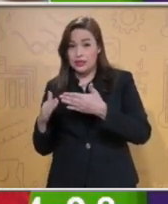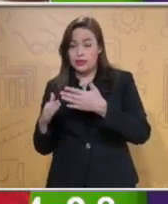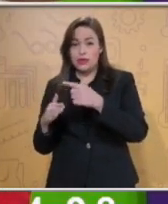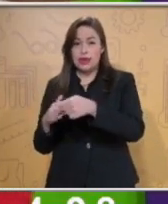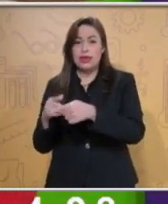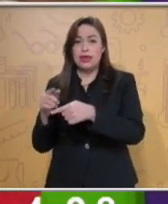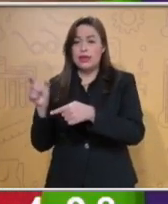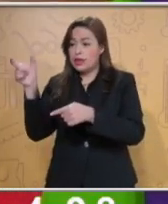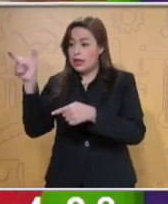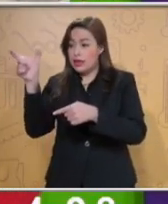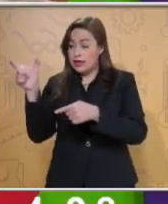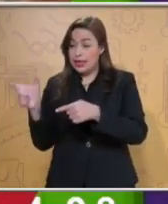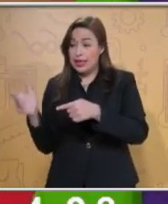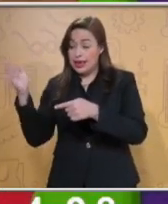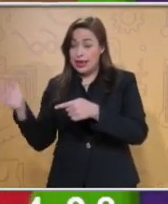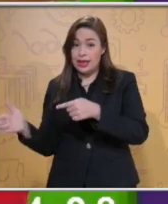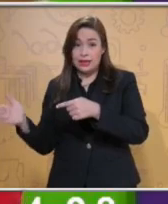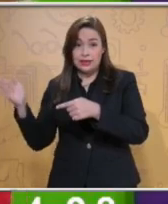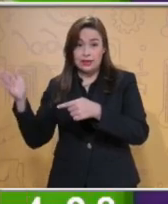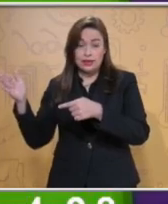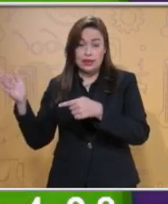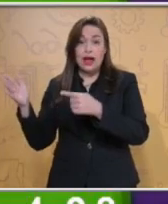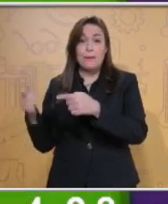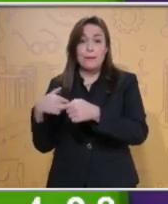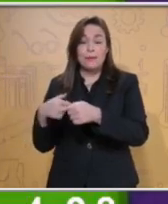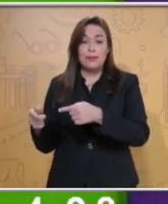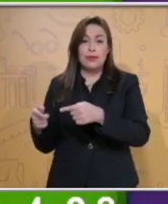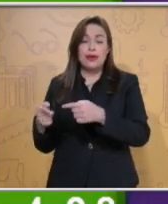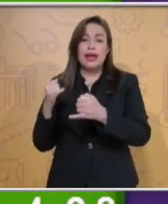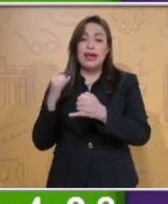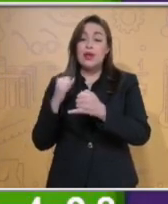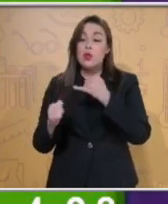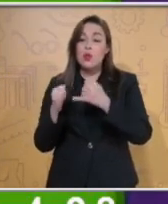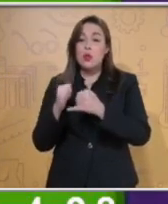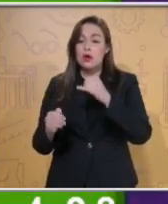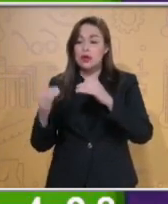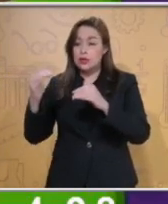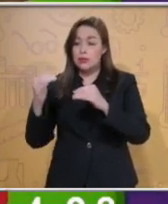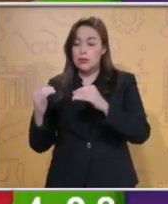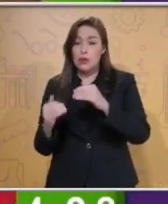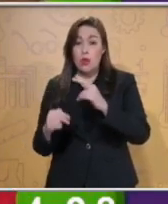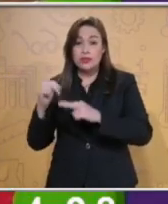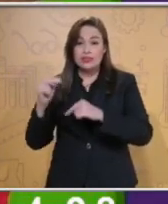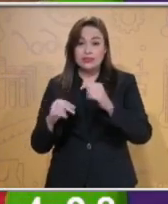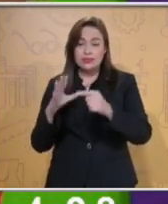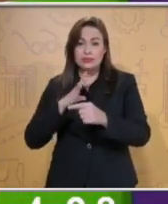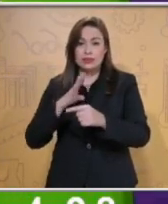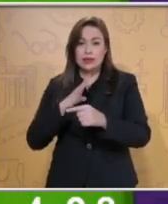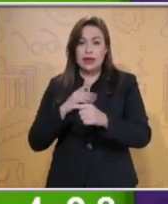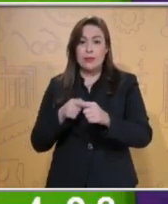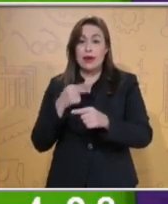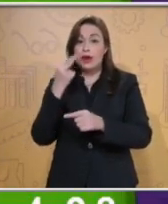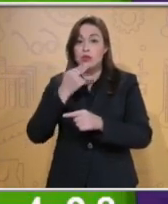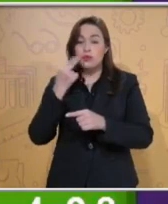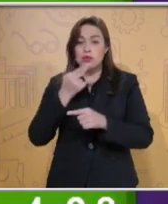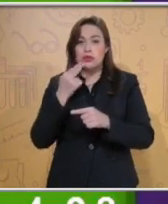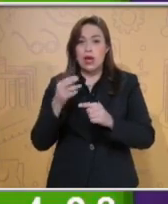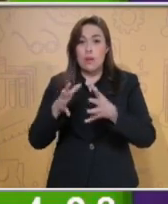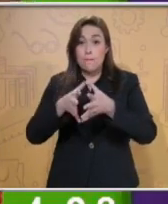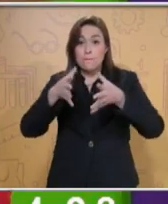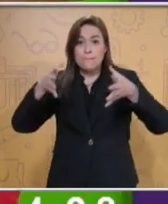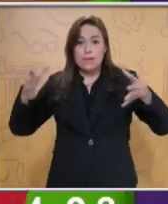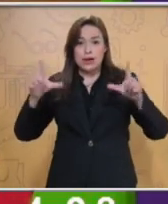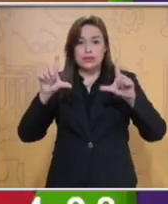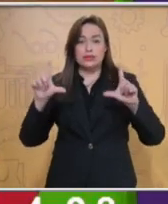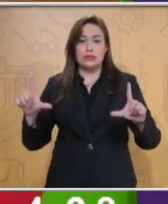lines only on the border. And at last, on the last level or tier, we're using a very big panel,